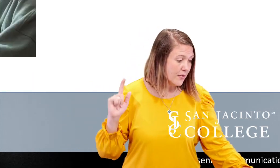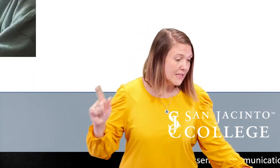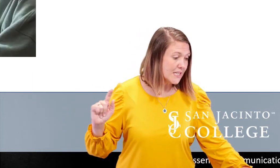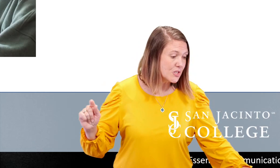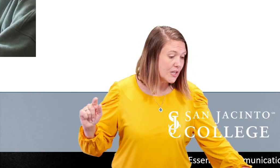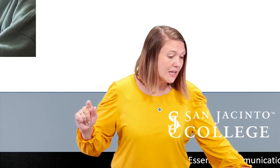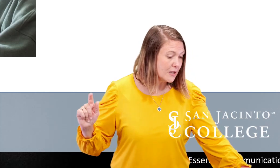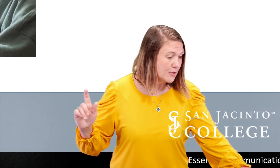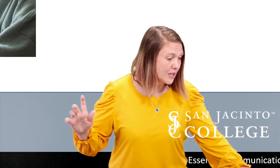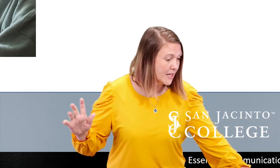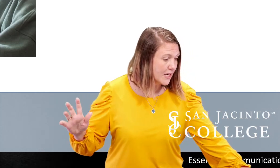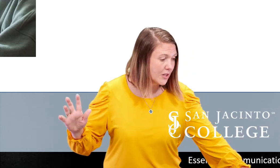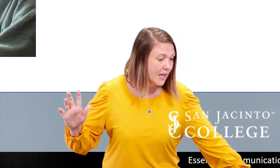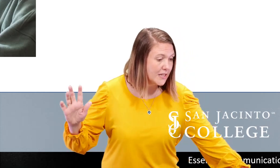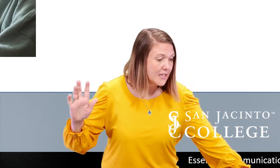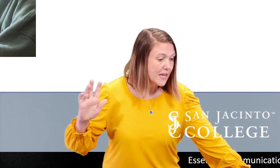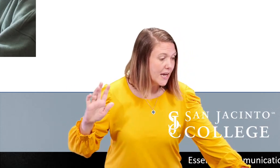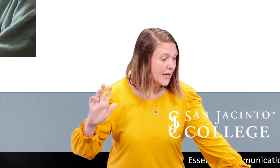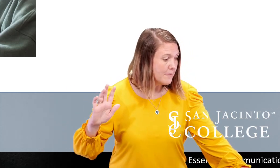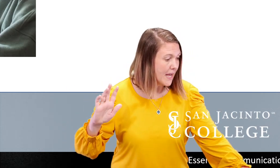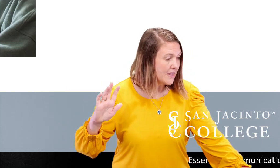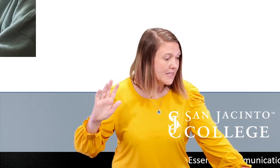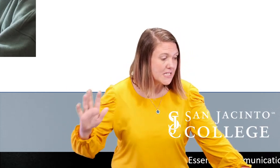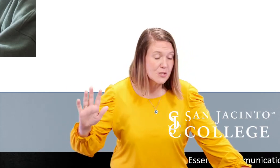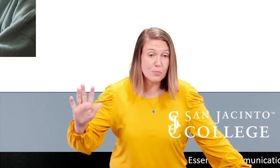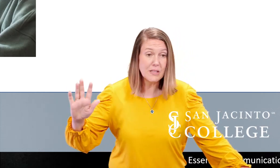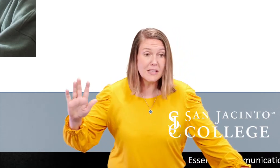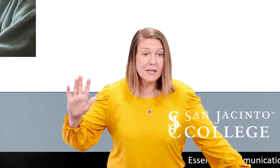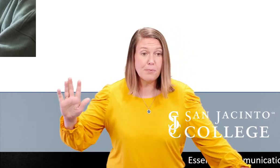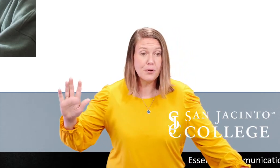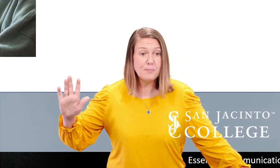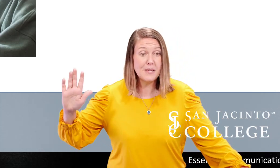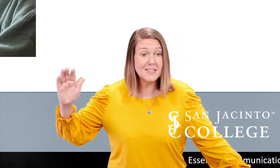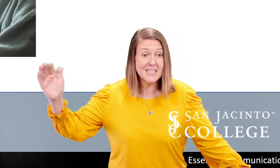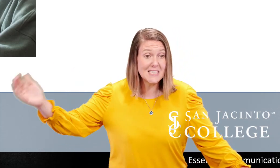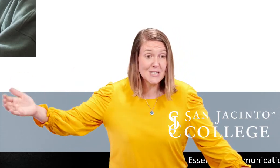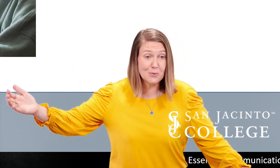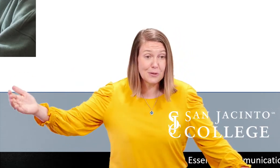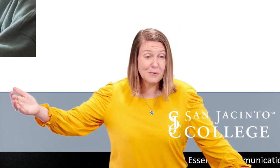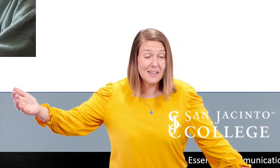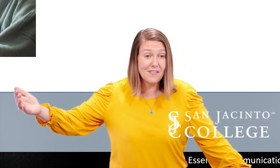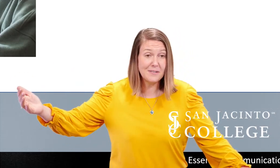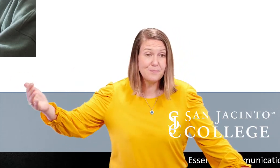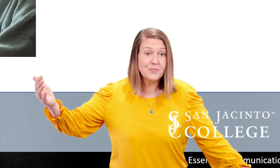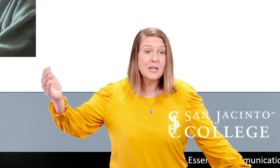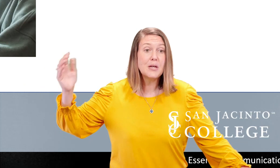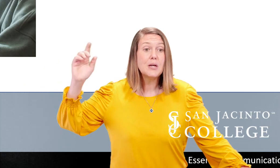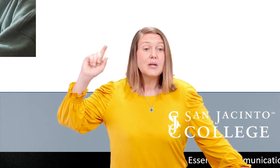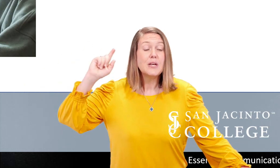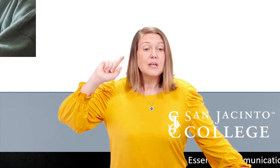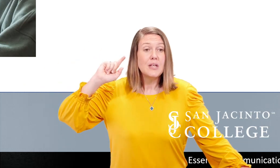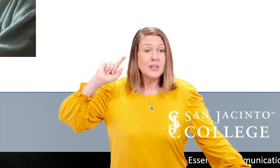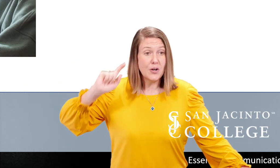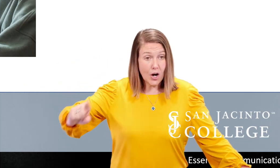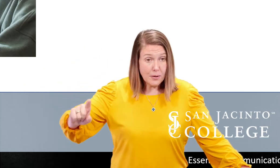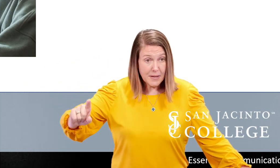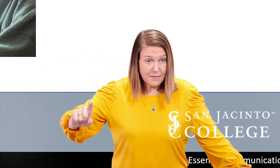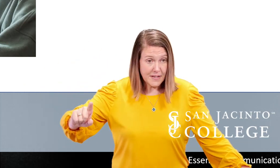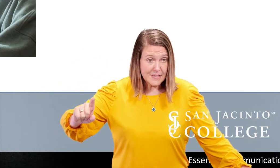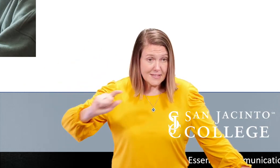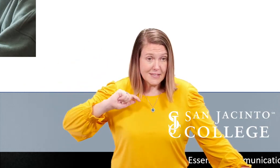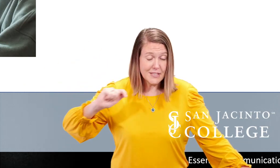world. All right, let's look at communicating online. And this is really important because this is the world we live in. There